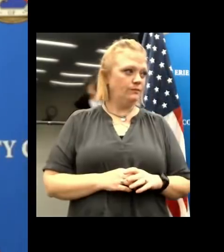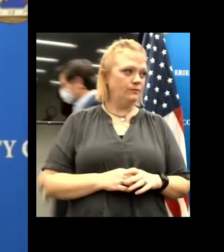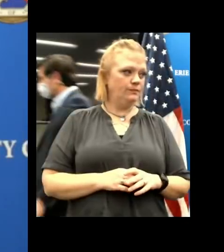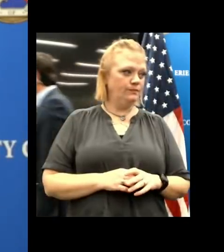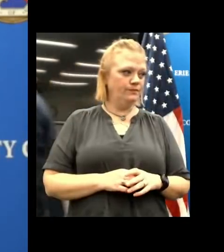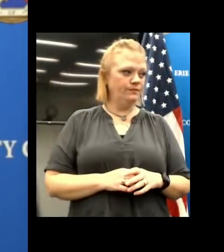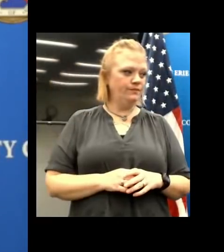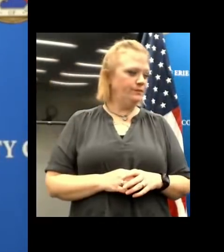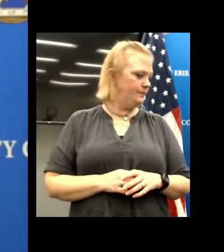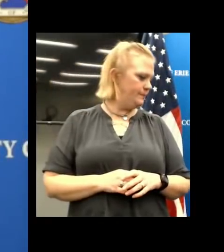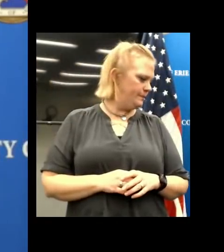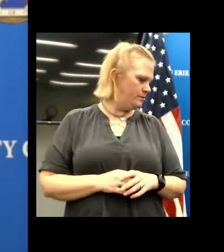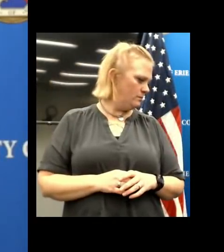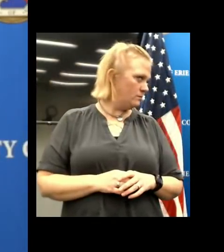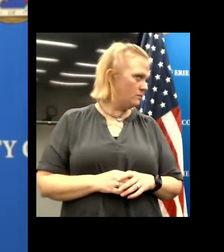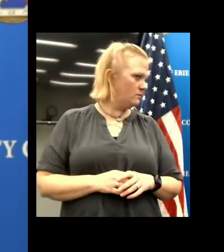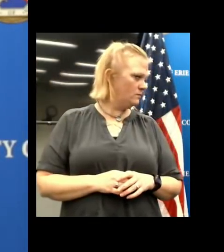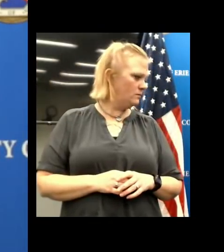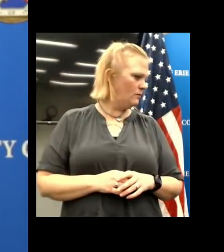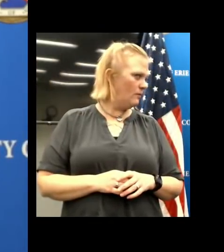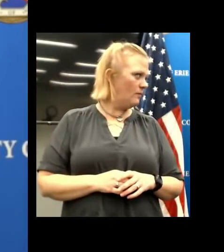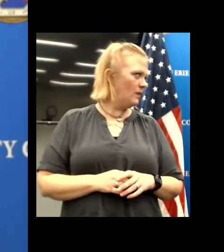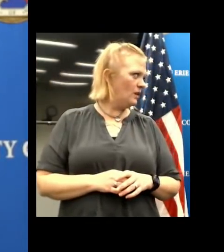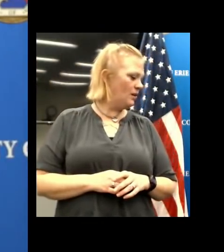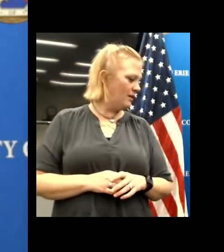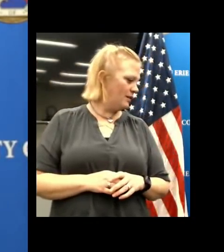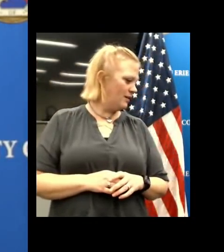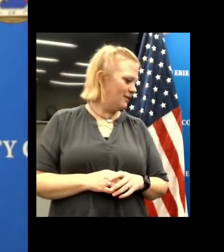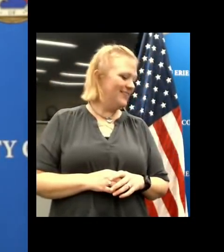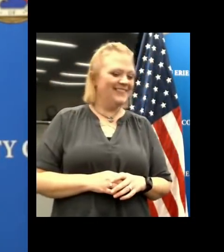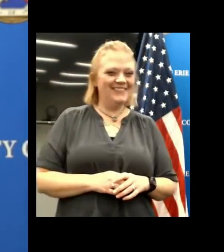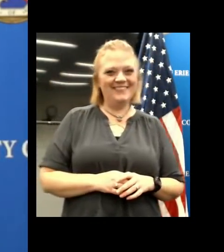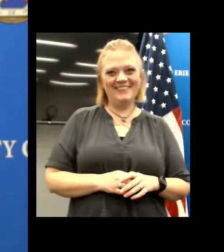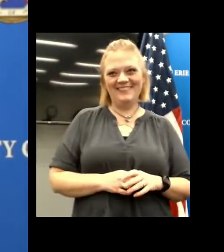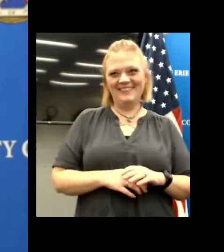Thanks. So the data that we were, whoops.